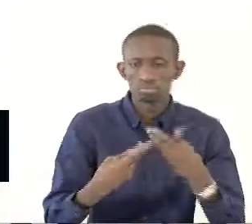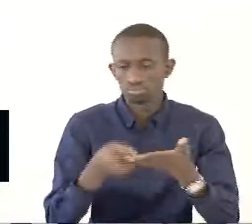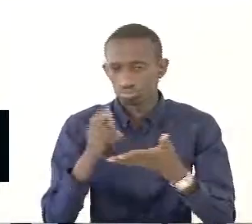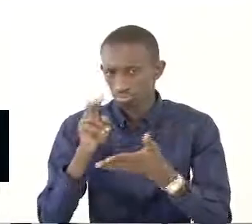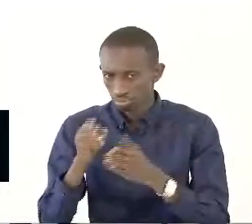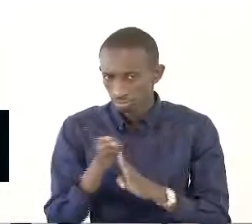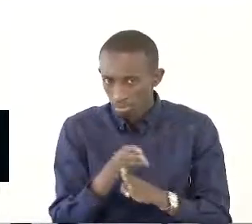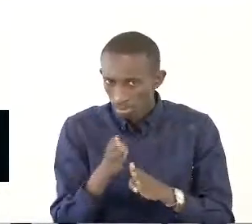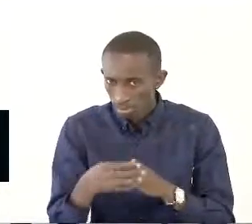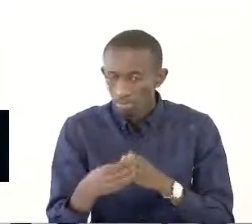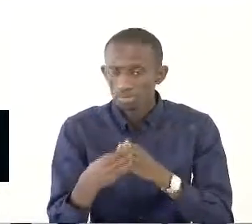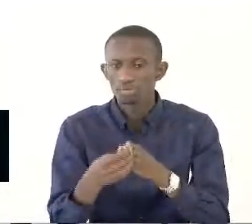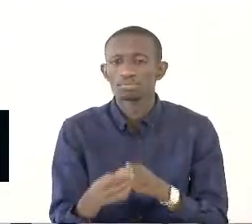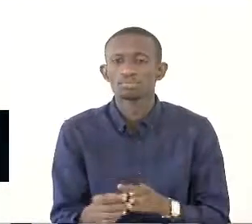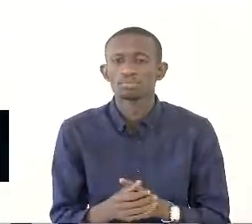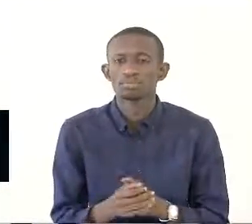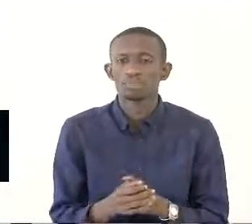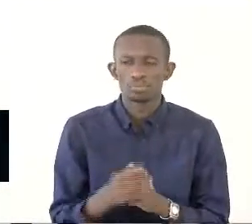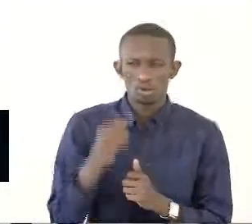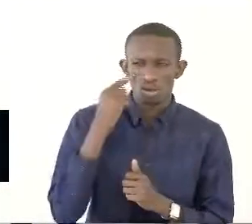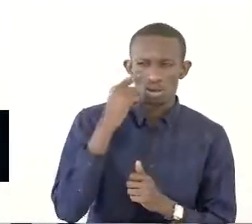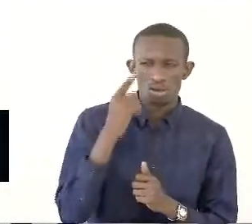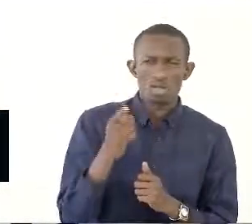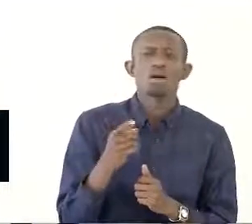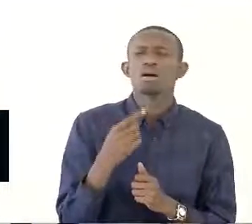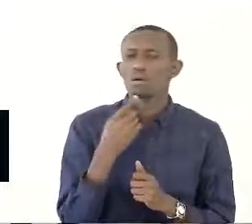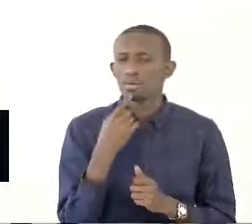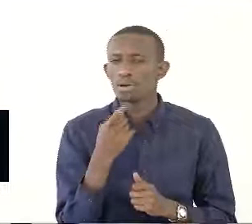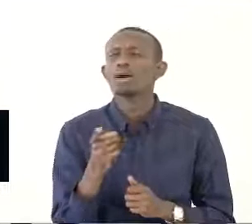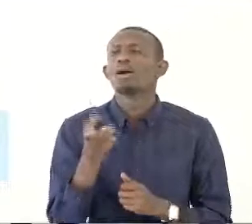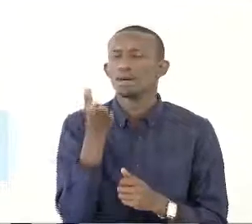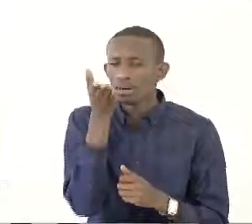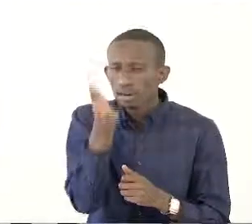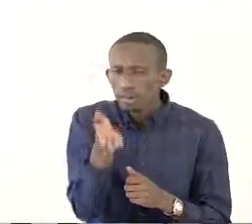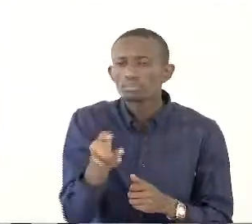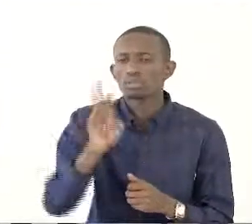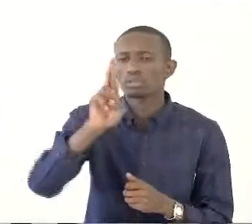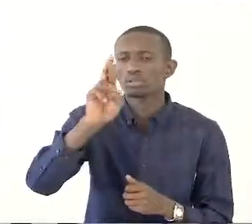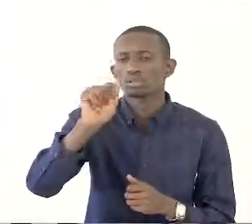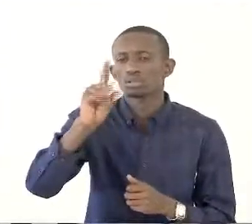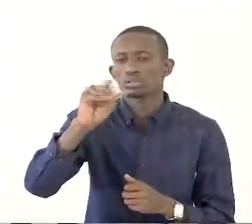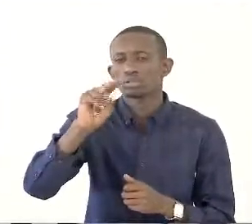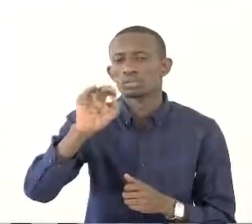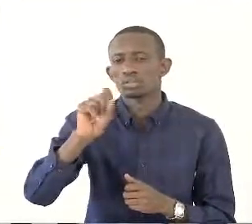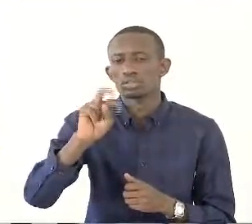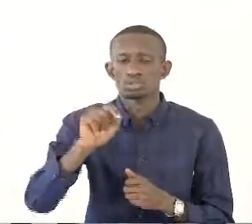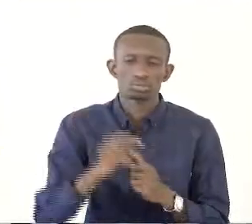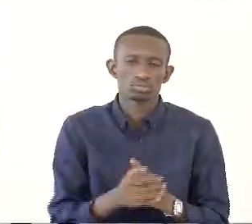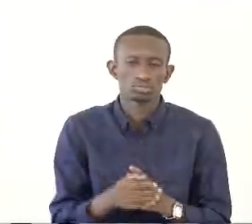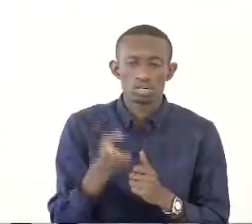these clicks telling you that there is this radiation, okay? So here we have the